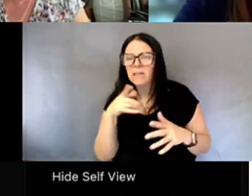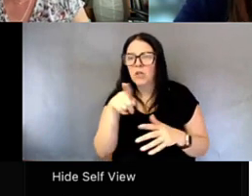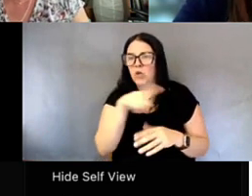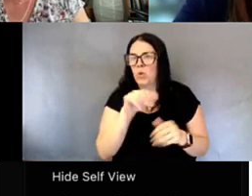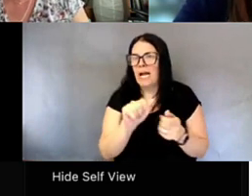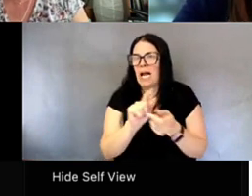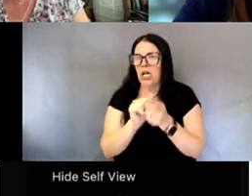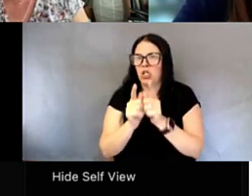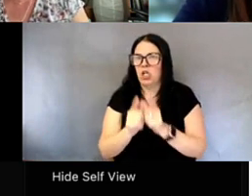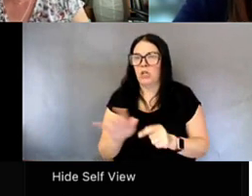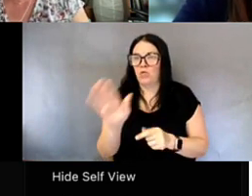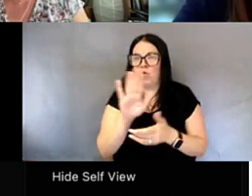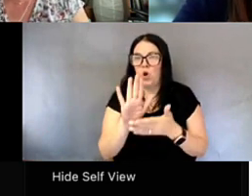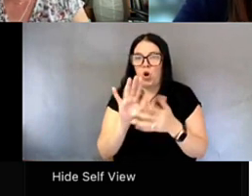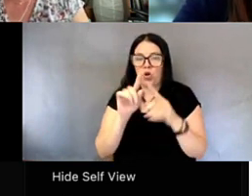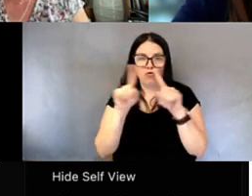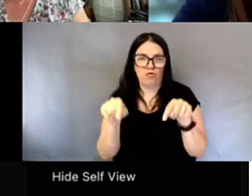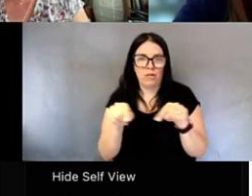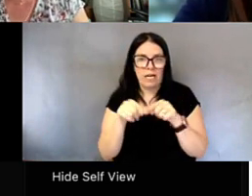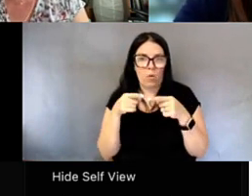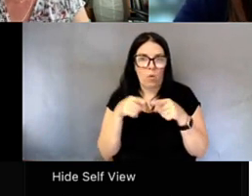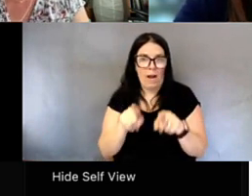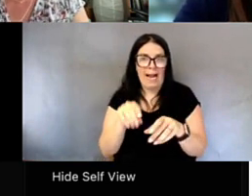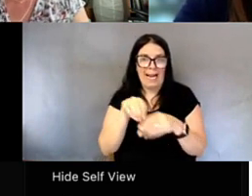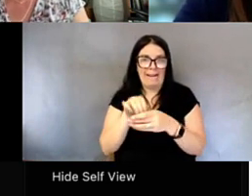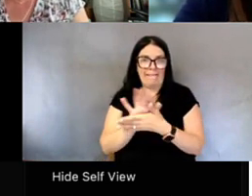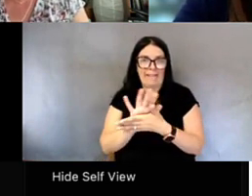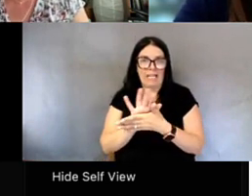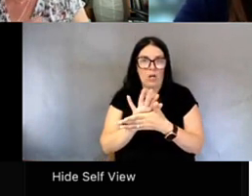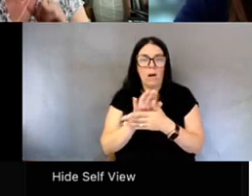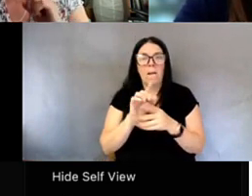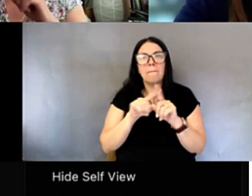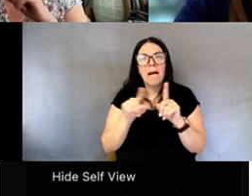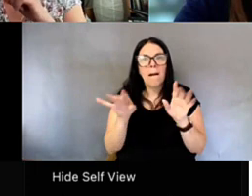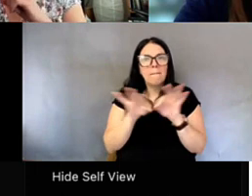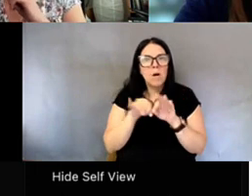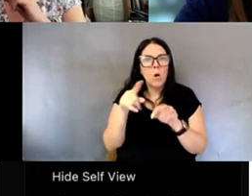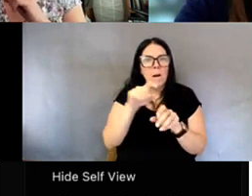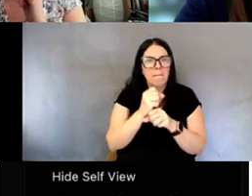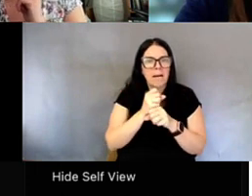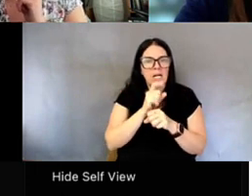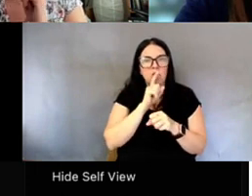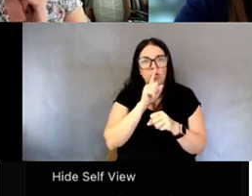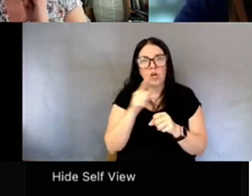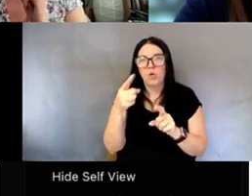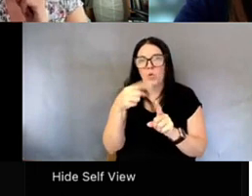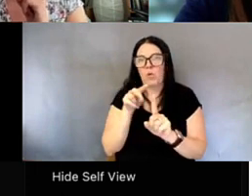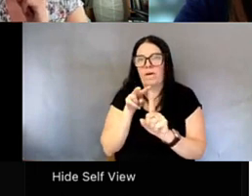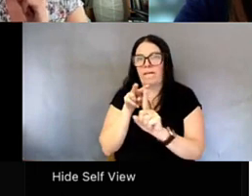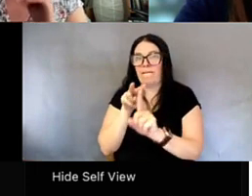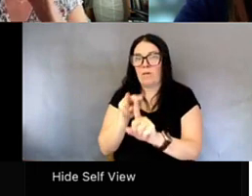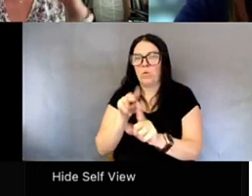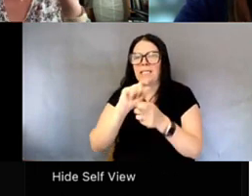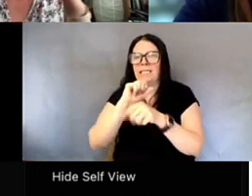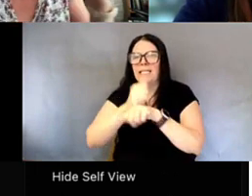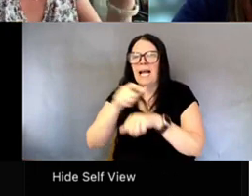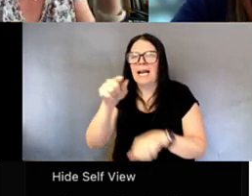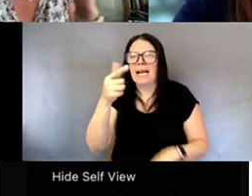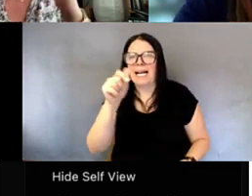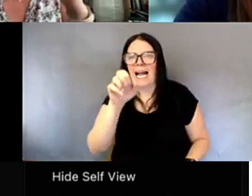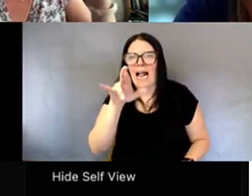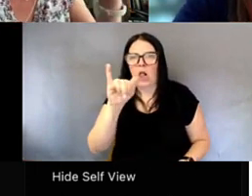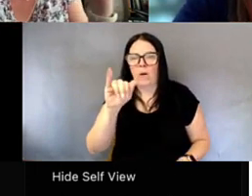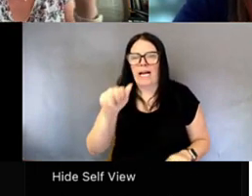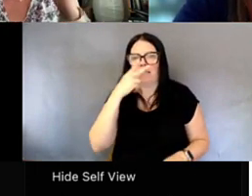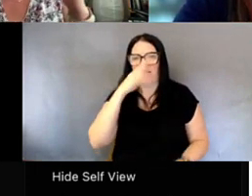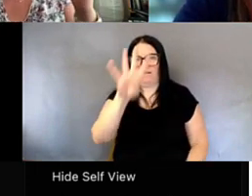adjust your screen when you are in the video mode, but make sure that your viewing is set up to gallery. Only then you